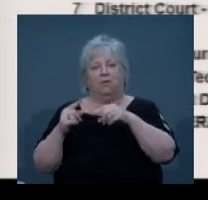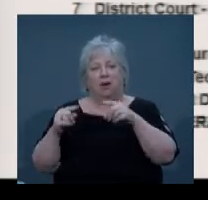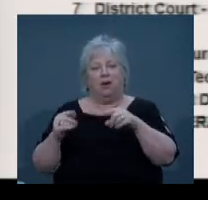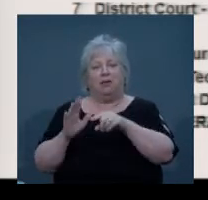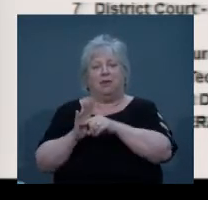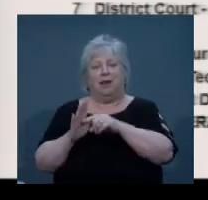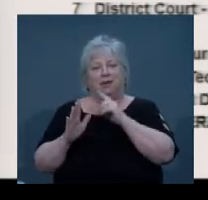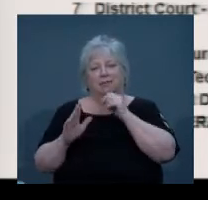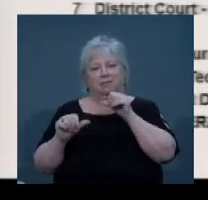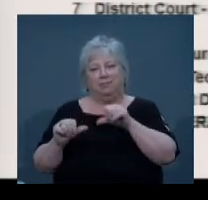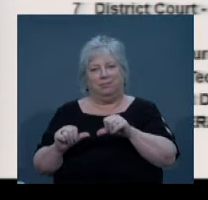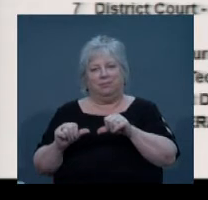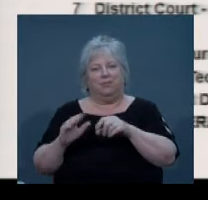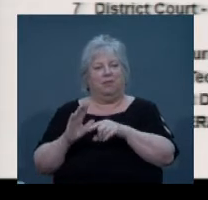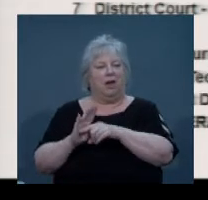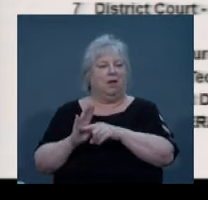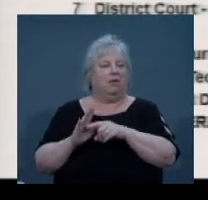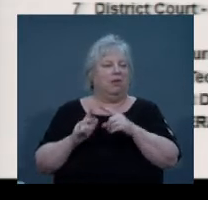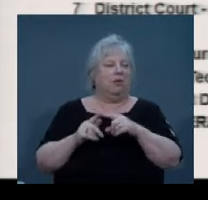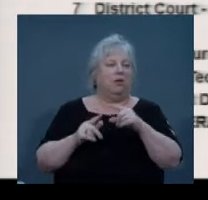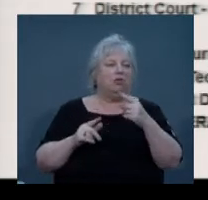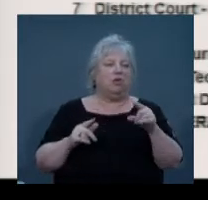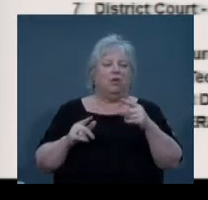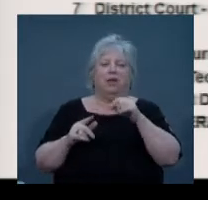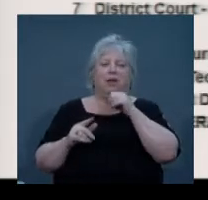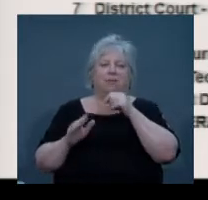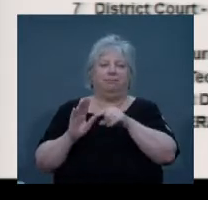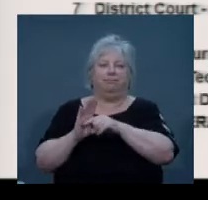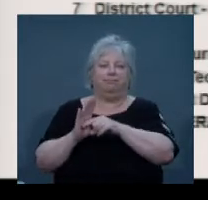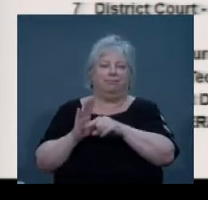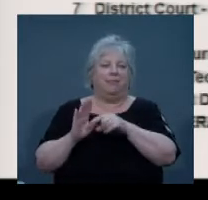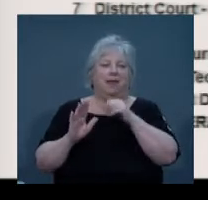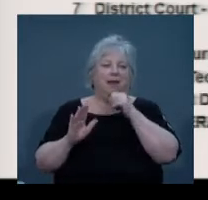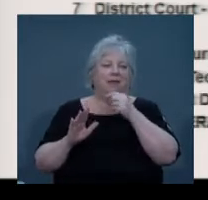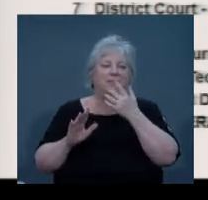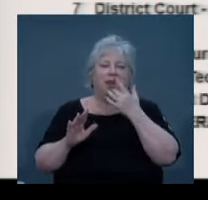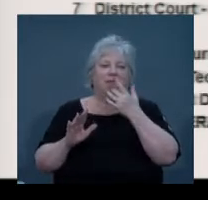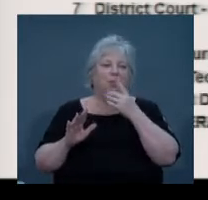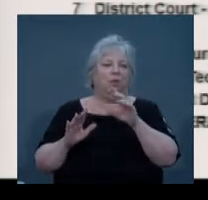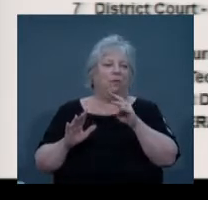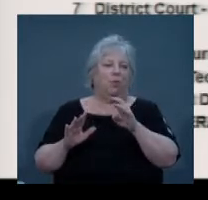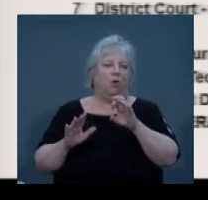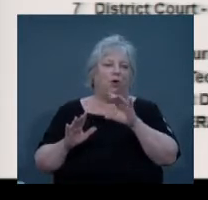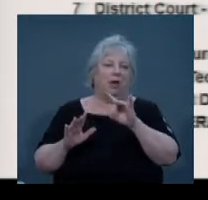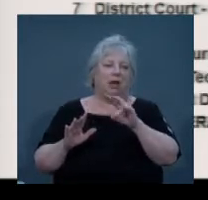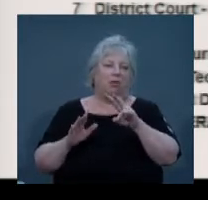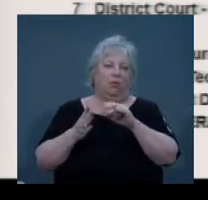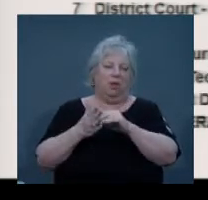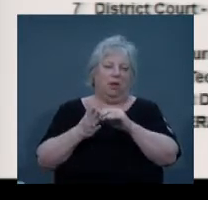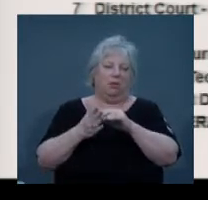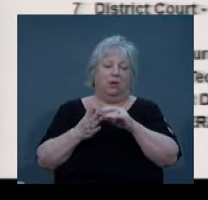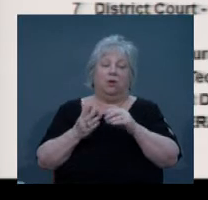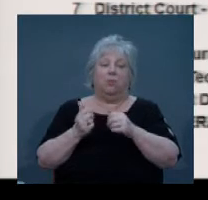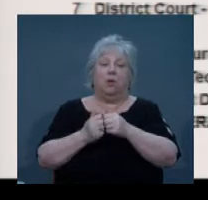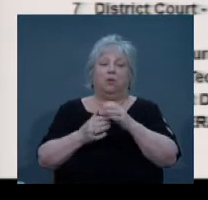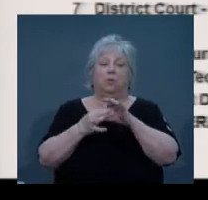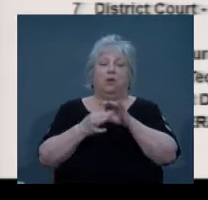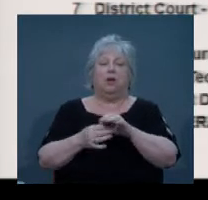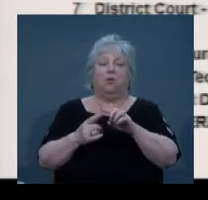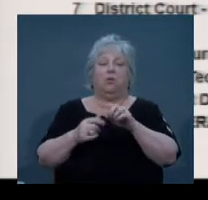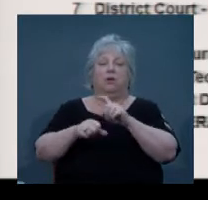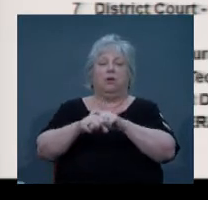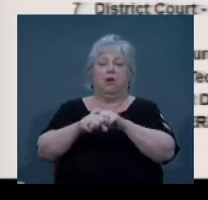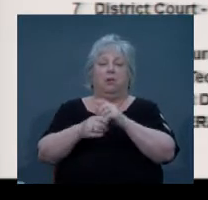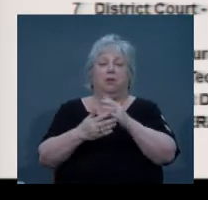general administration, the unfavorable variance of $482,000 is primarily due to the timing of some of